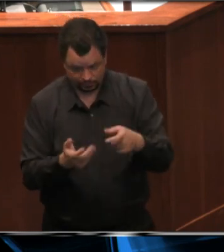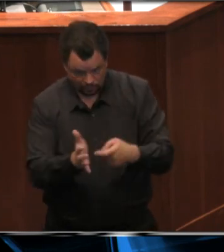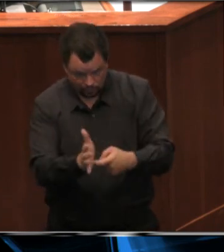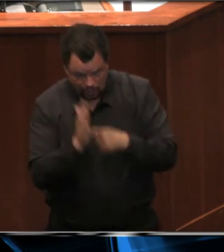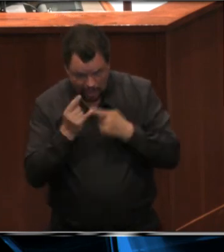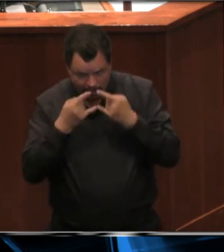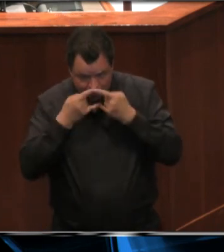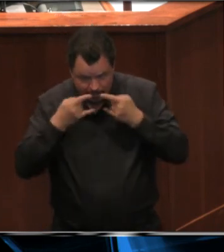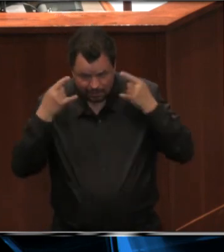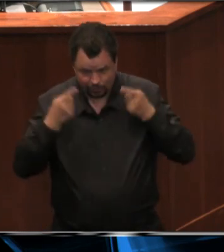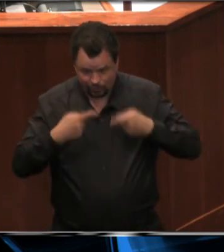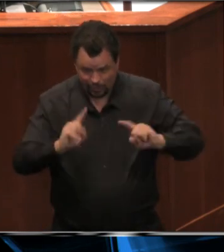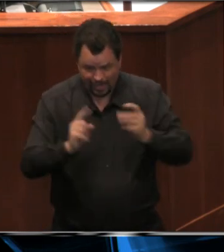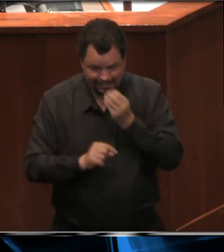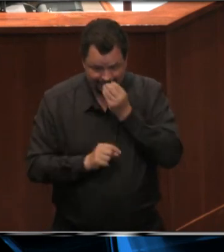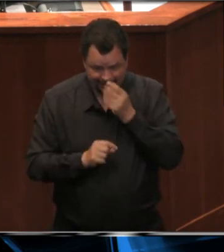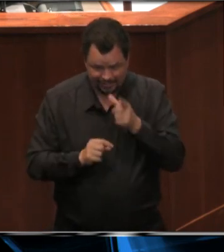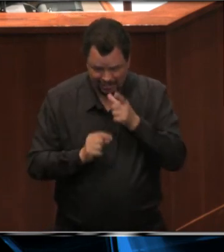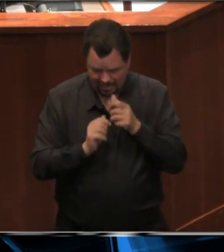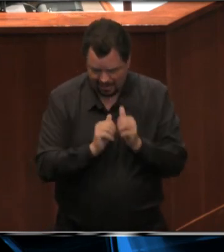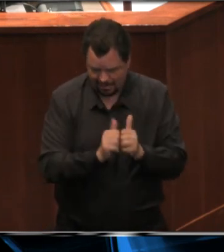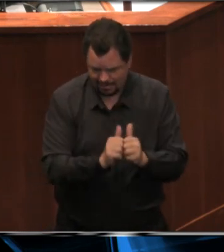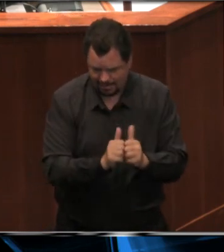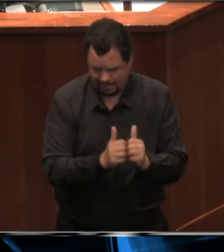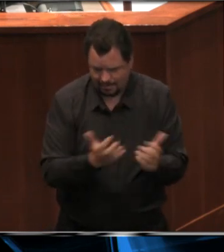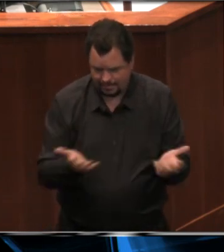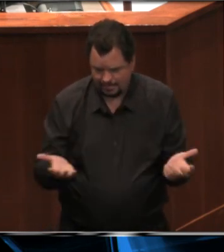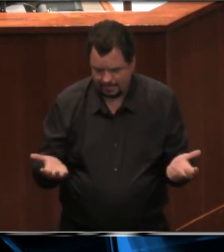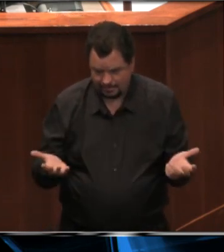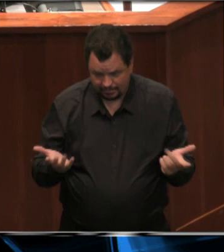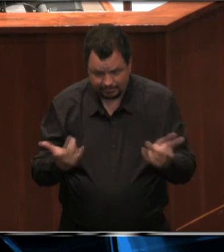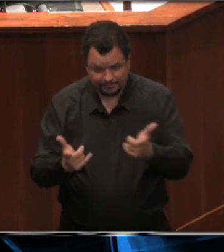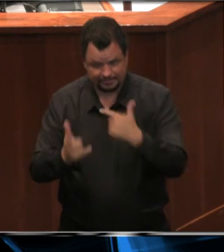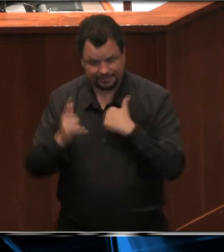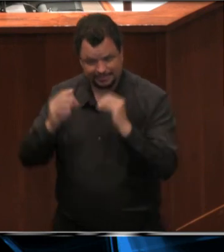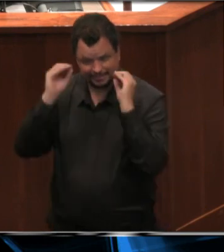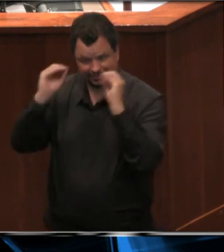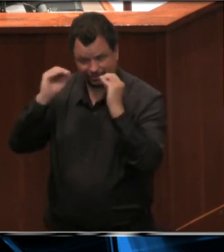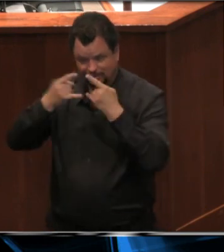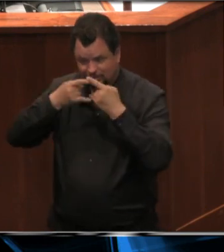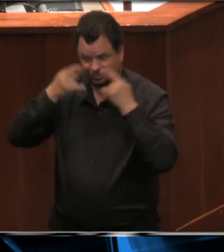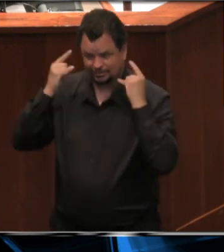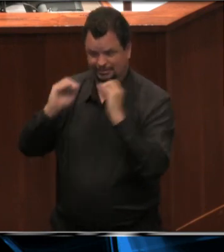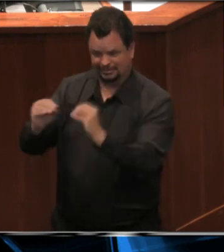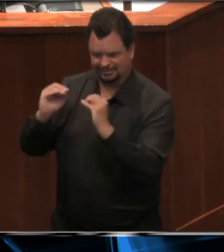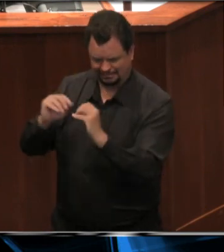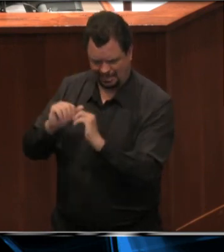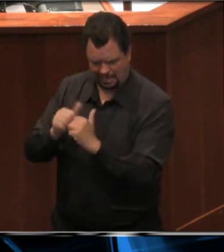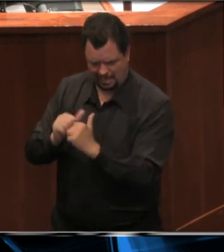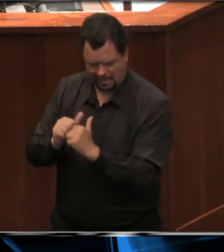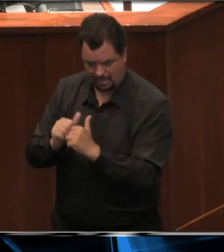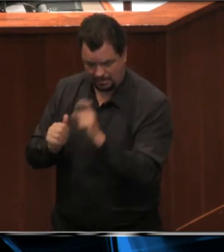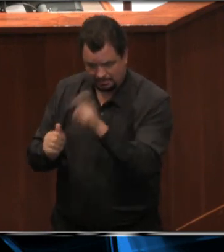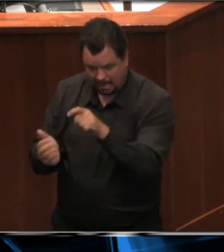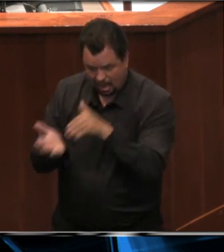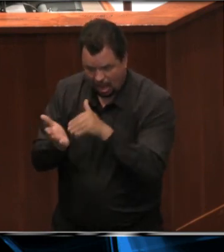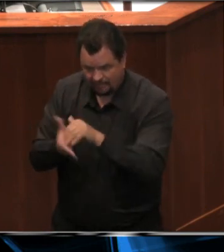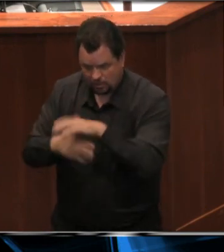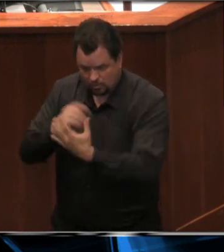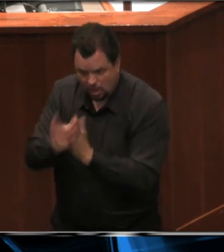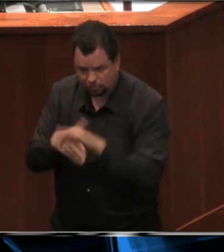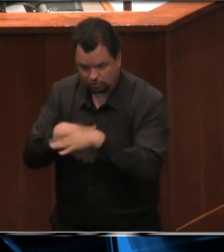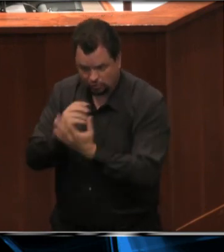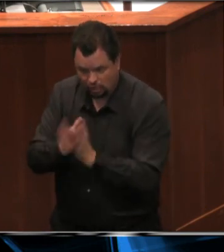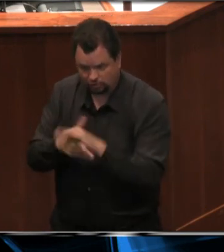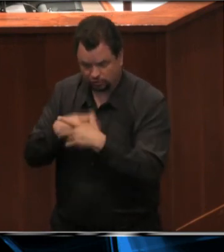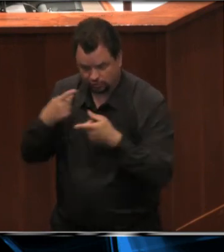lunch, and it is very disruptive to require frequent hand washing throughout the school day. But these difficulties are not reasons to